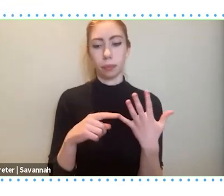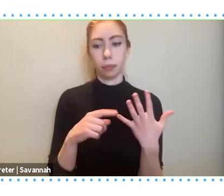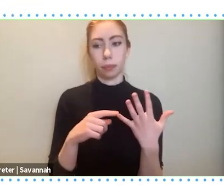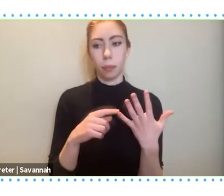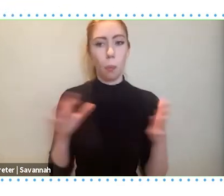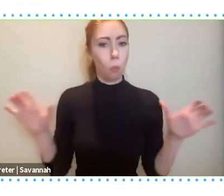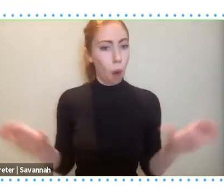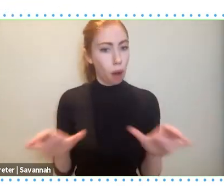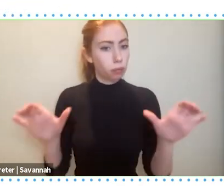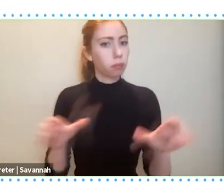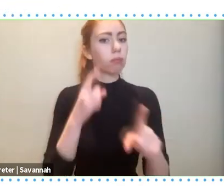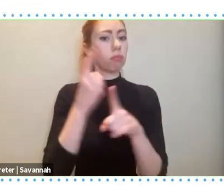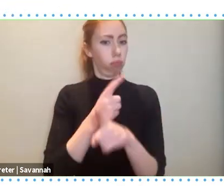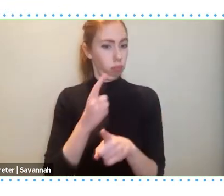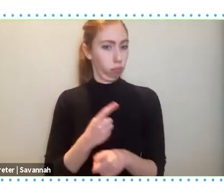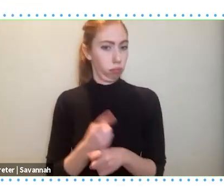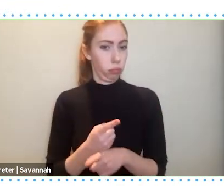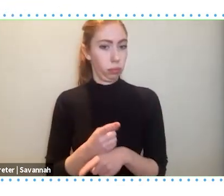for many years.